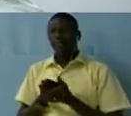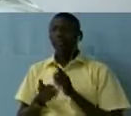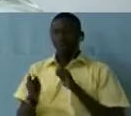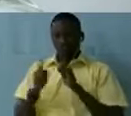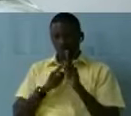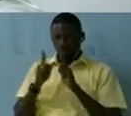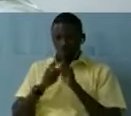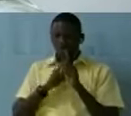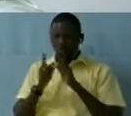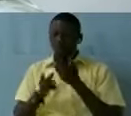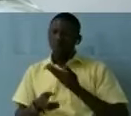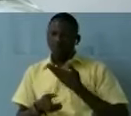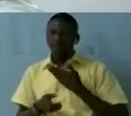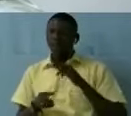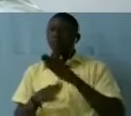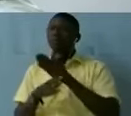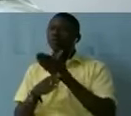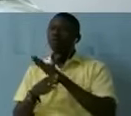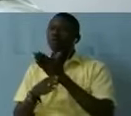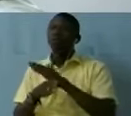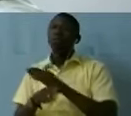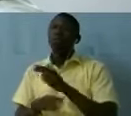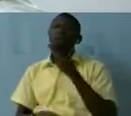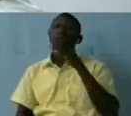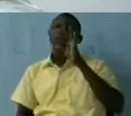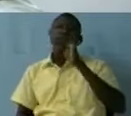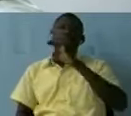TRRC la dukula lu dolu tema,